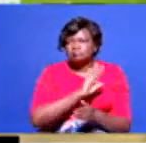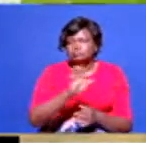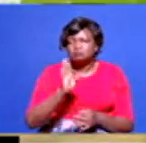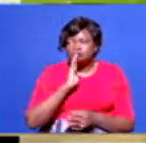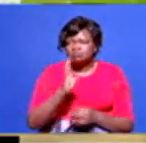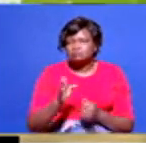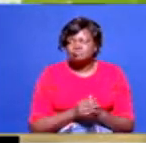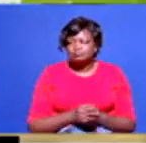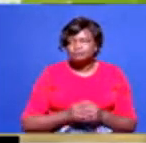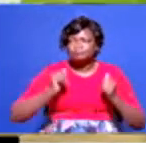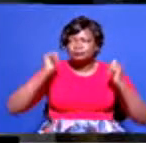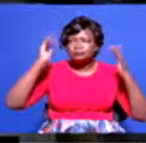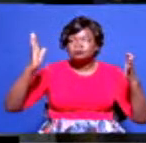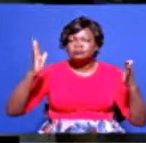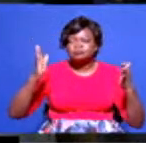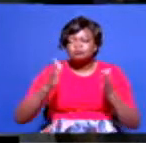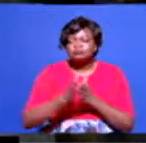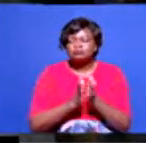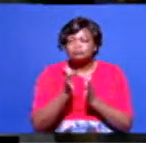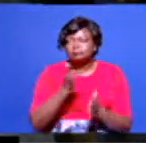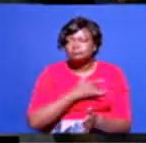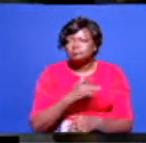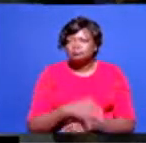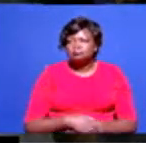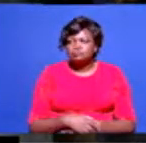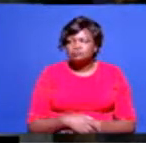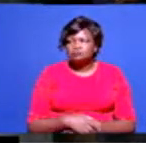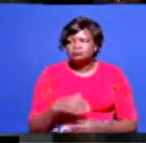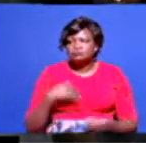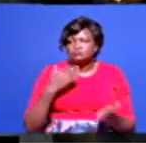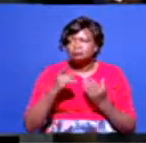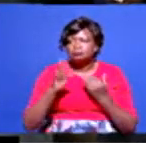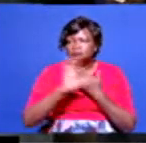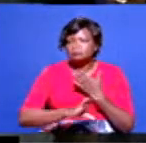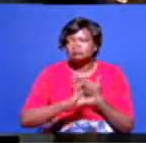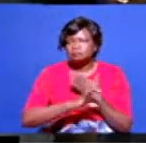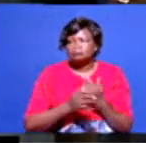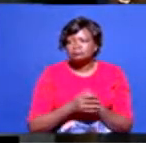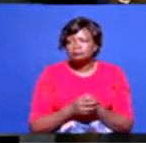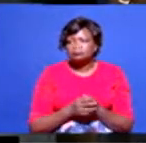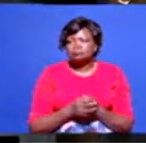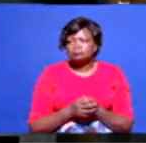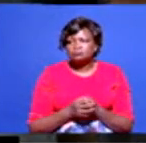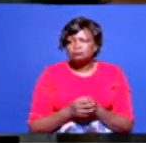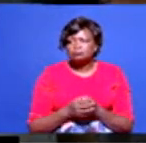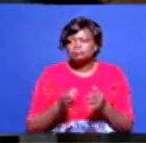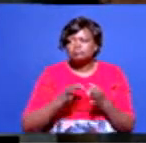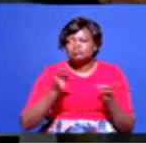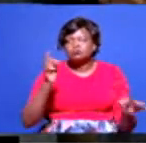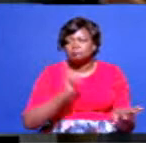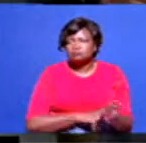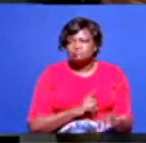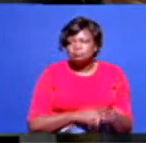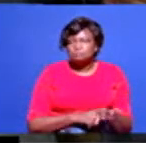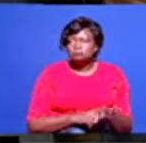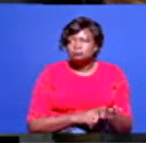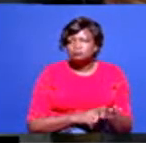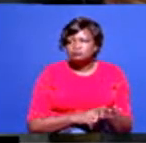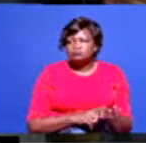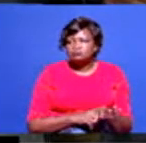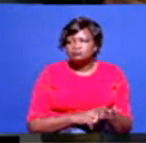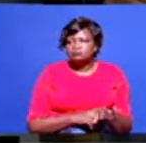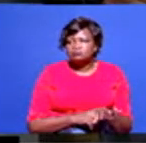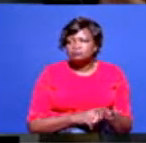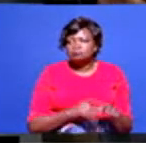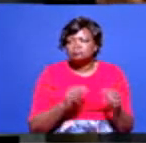a great inspiration. He has served this country for many years with